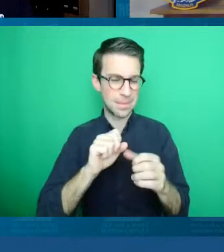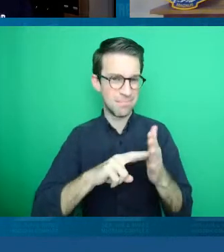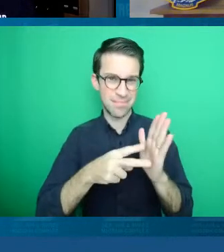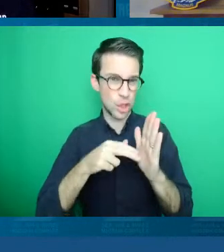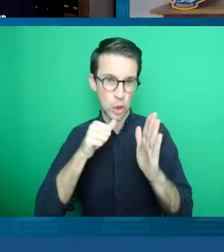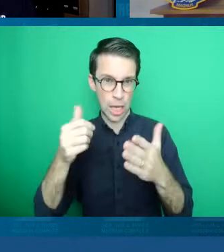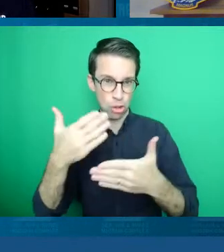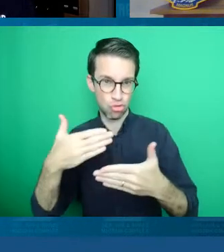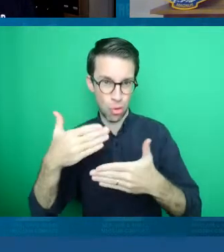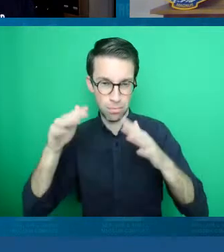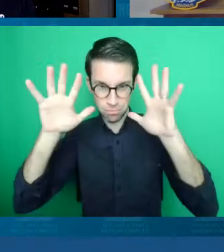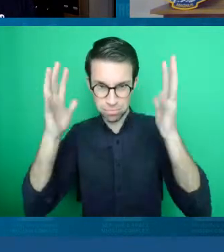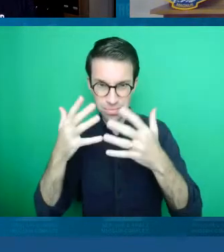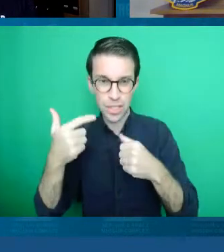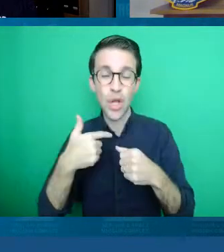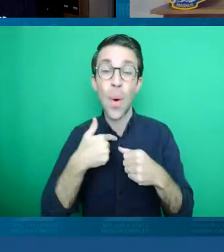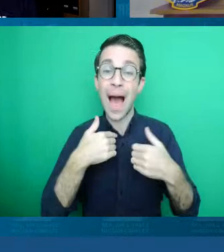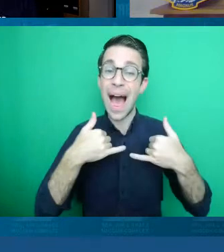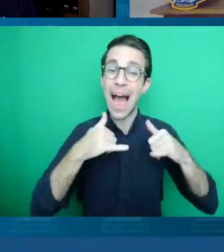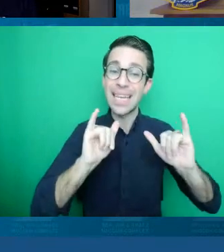to fly in the T-38 for training